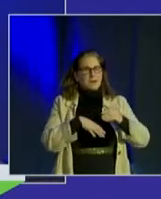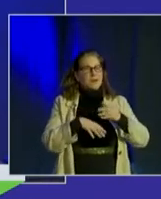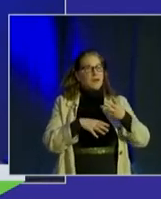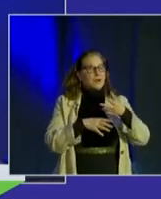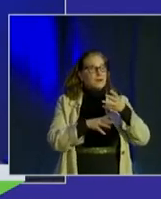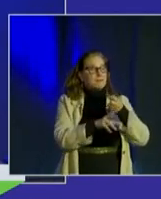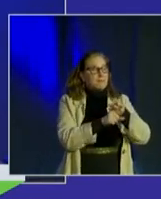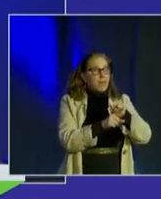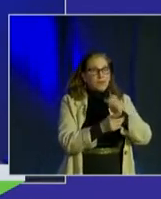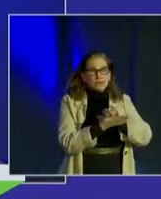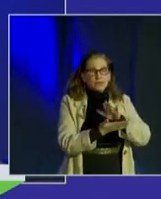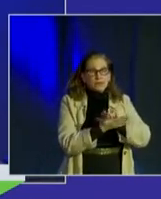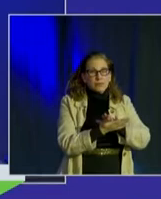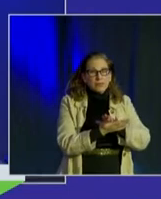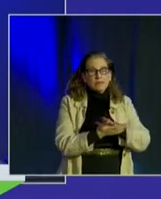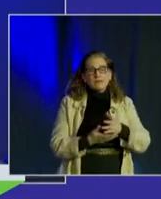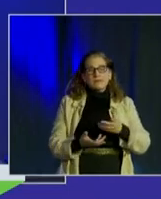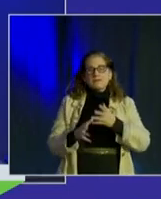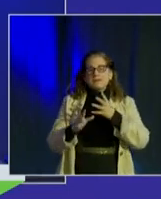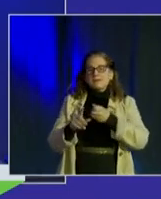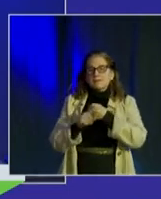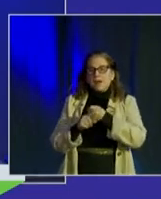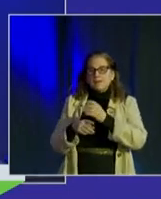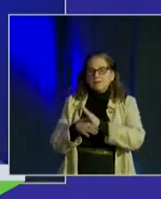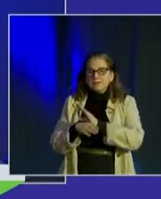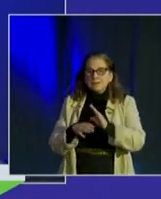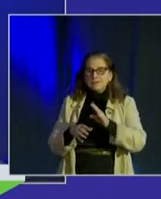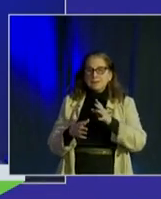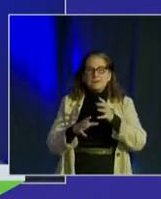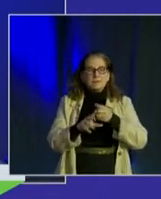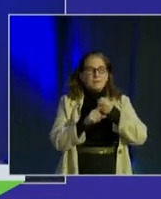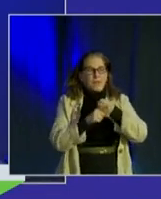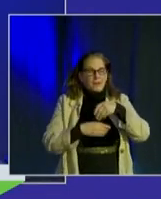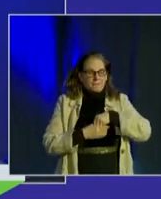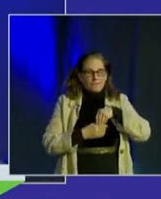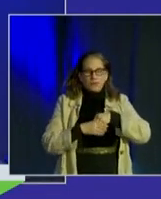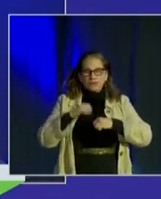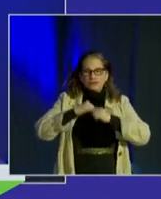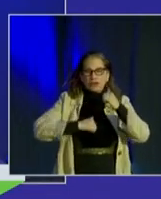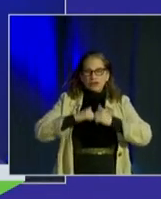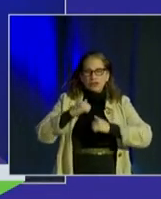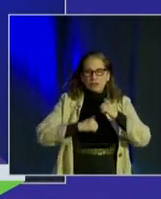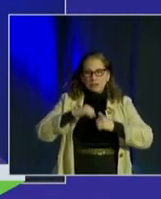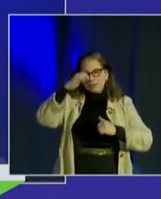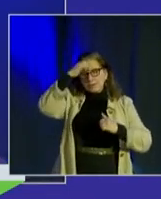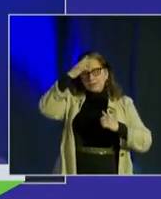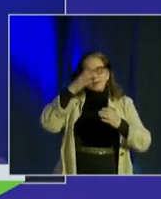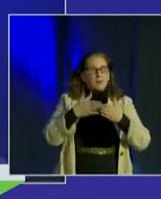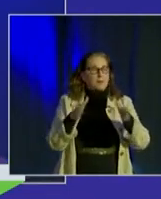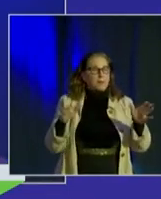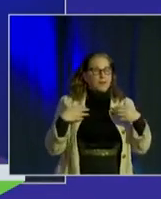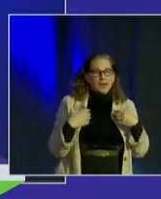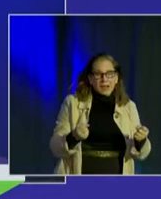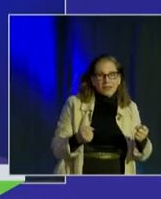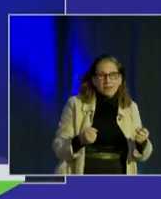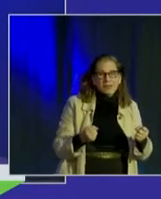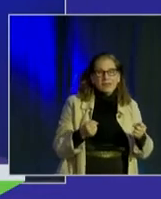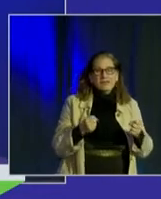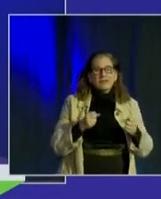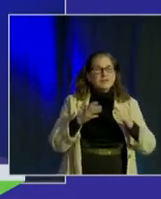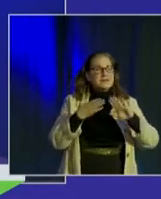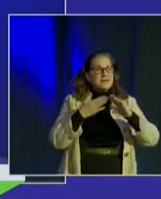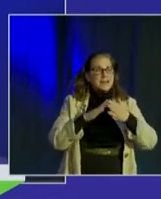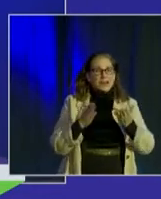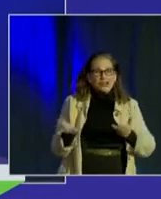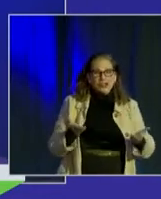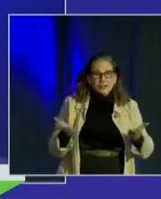development, infrastructure, human services, public safety, and city services, and everything